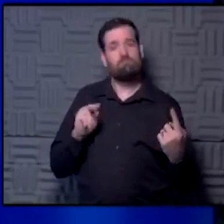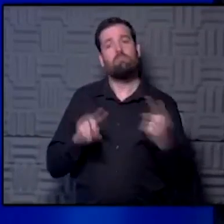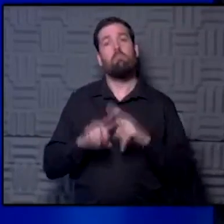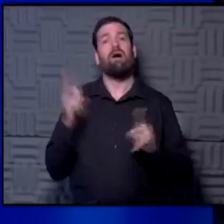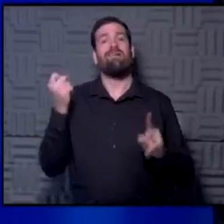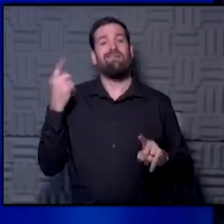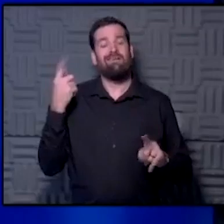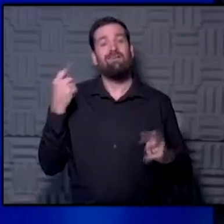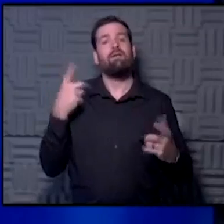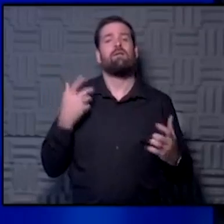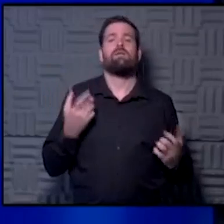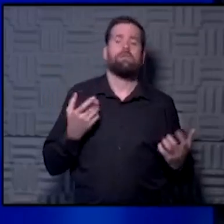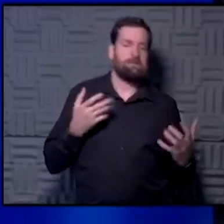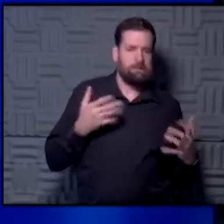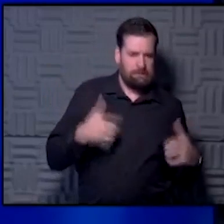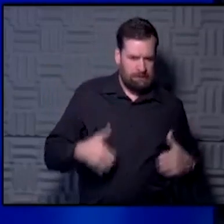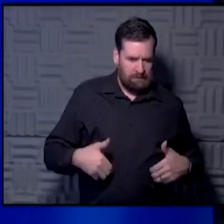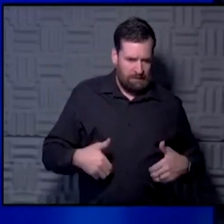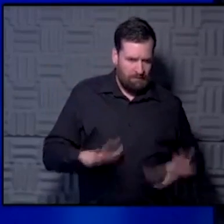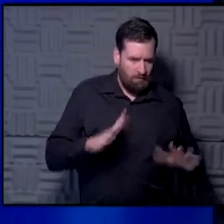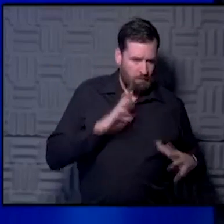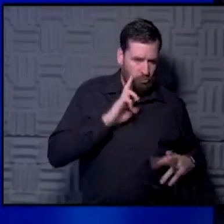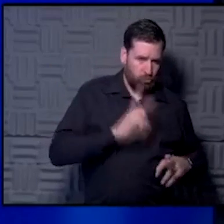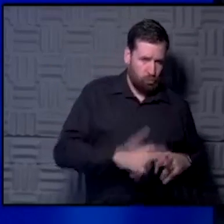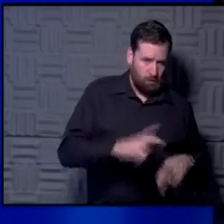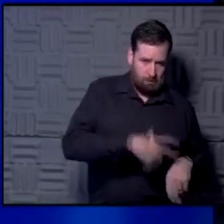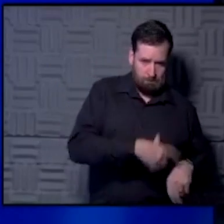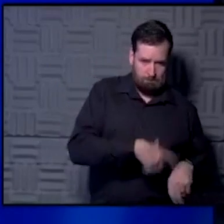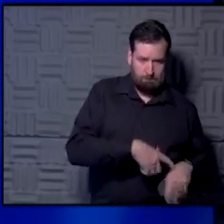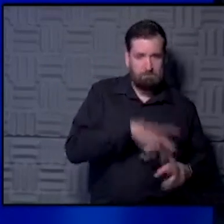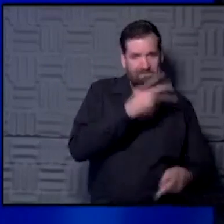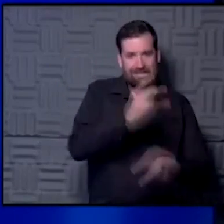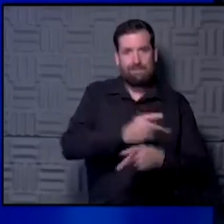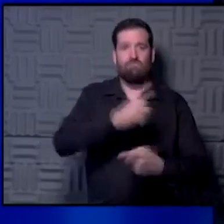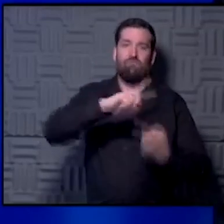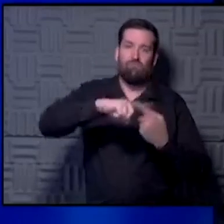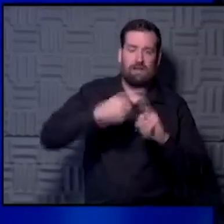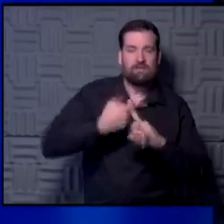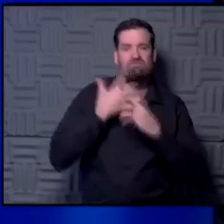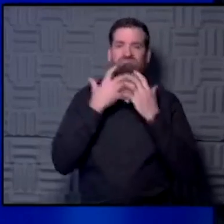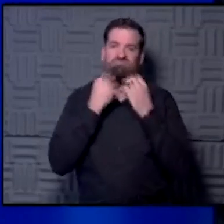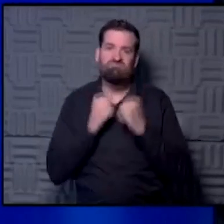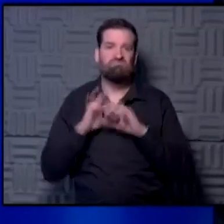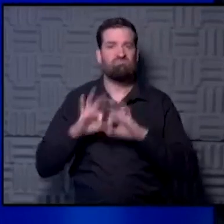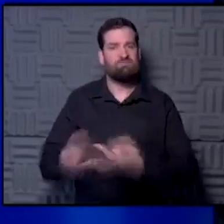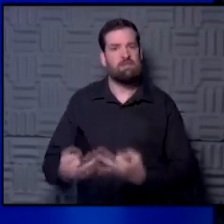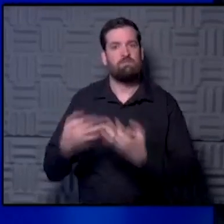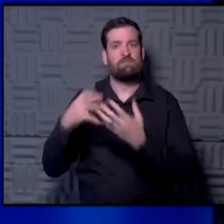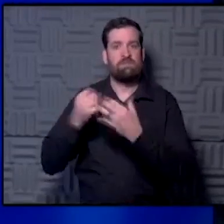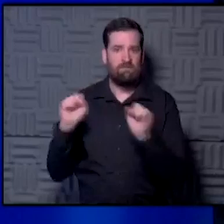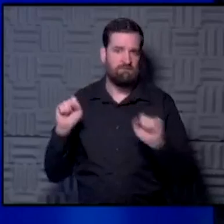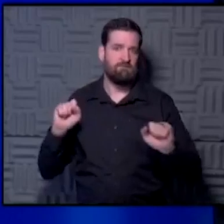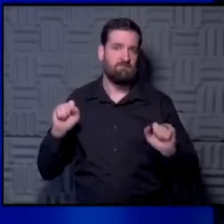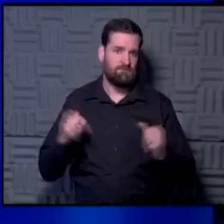what sacrifices do you make in the short term to make sure that your buddies and your friends are all there for you in the long term? And it's not just